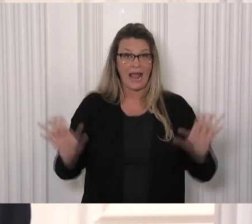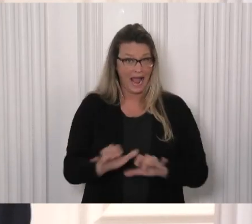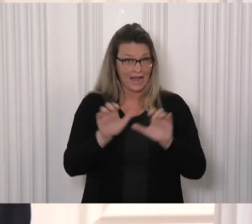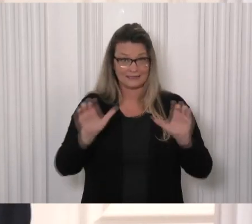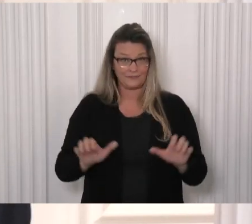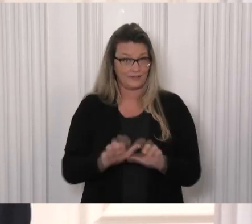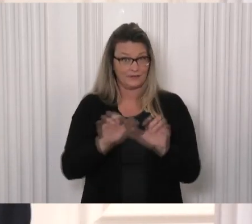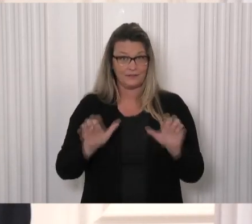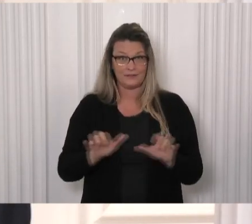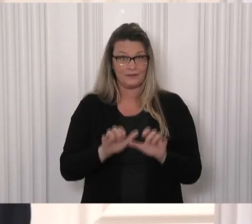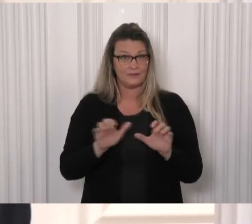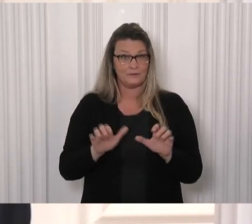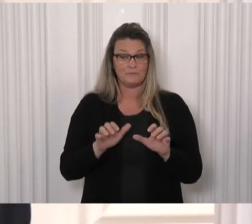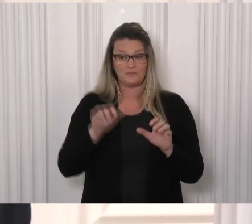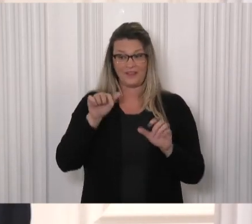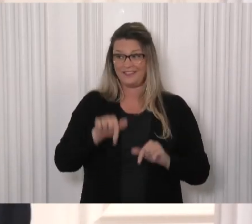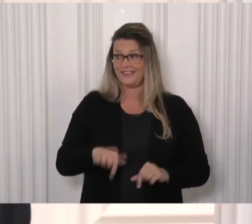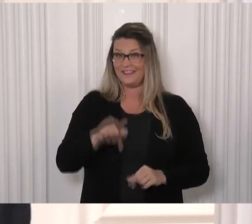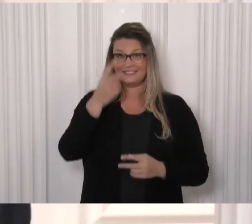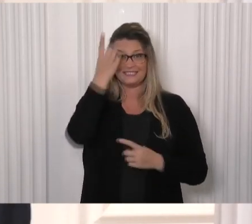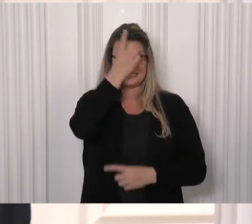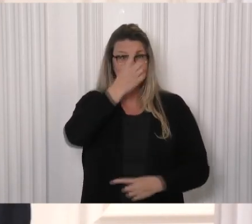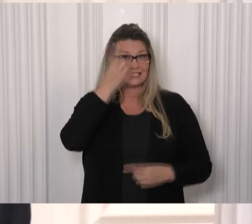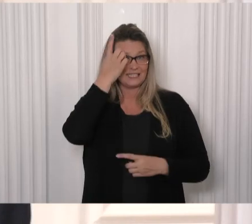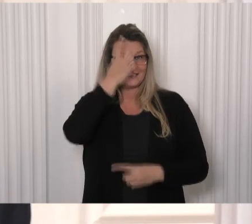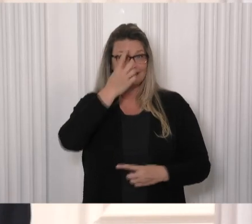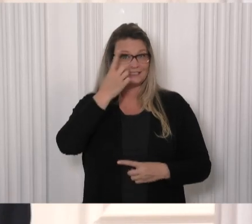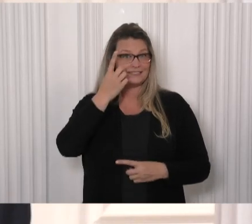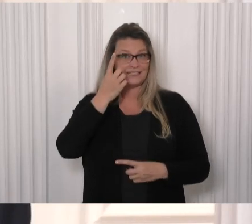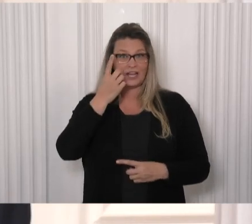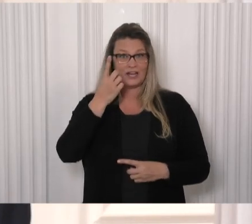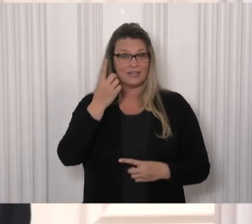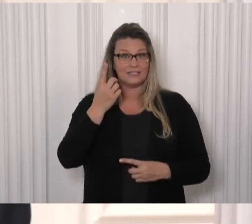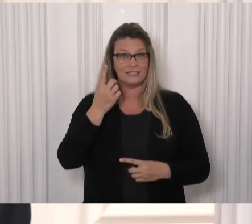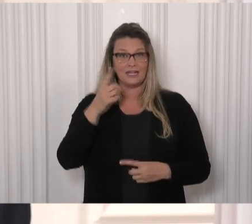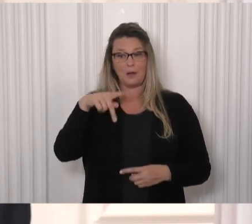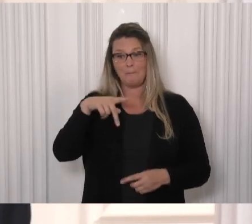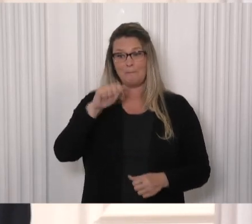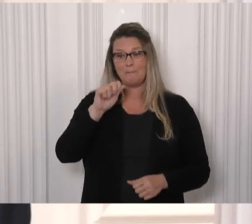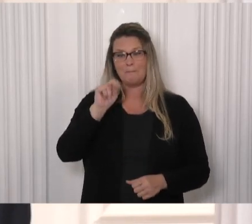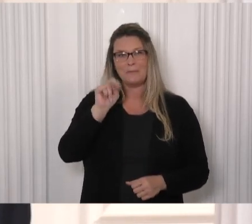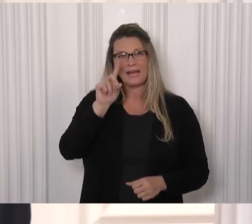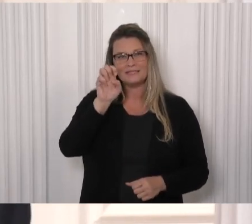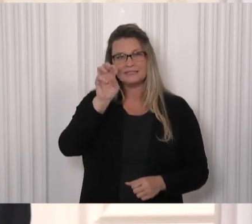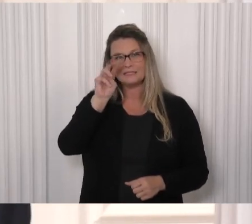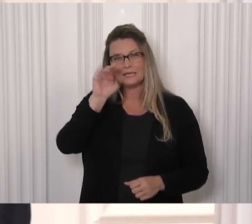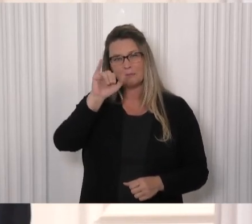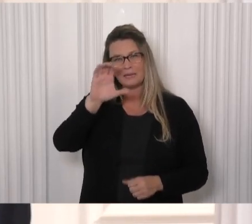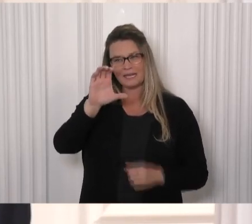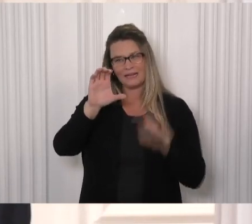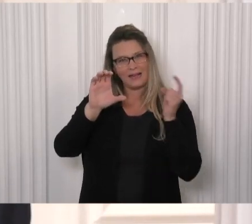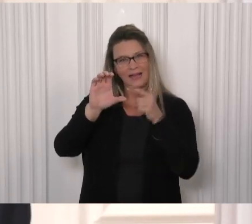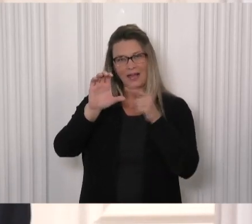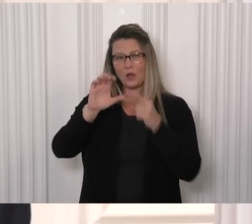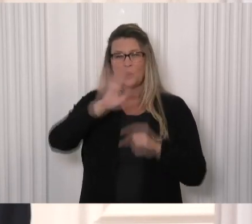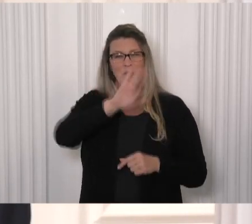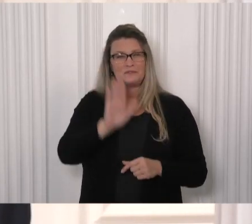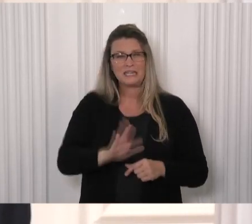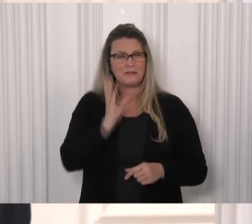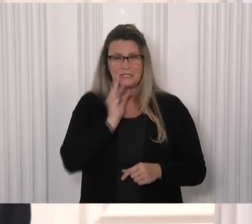This disease is a pandemic that nobody's seen